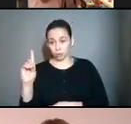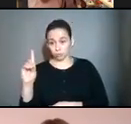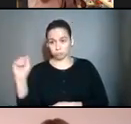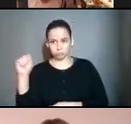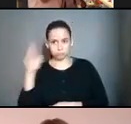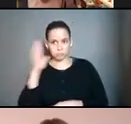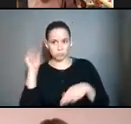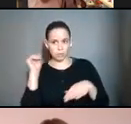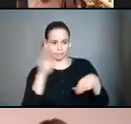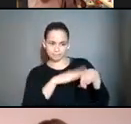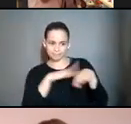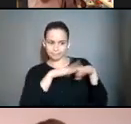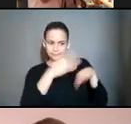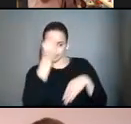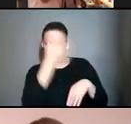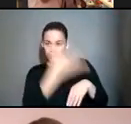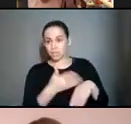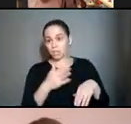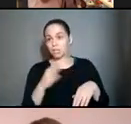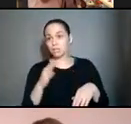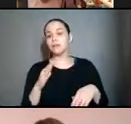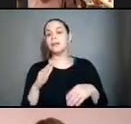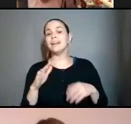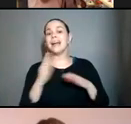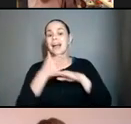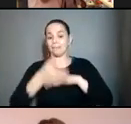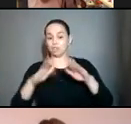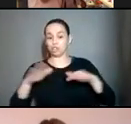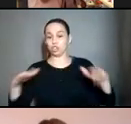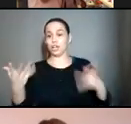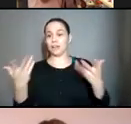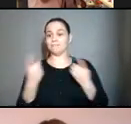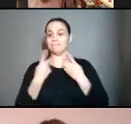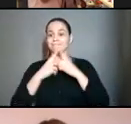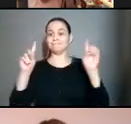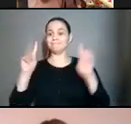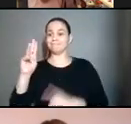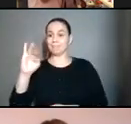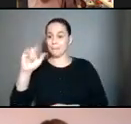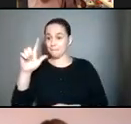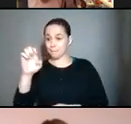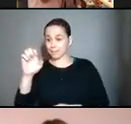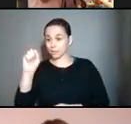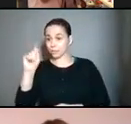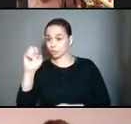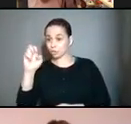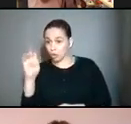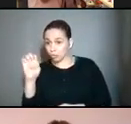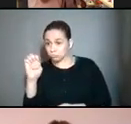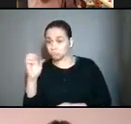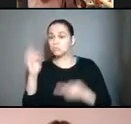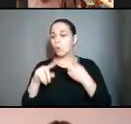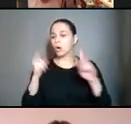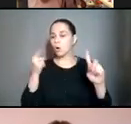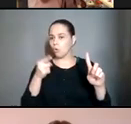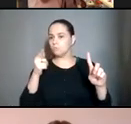your child has reached a milestone or a goal. That will automatically happen, and it will be sent to